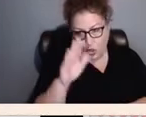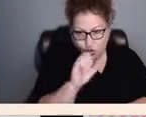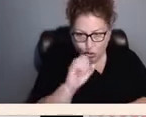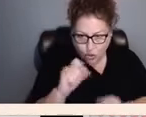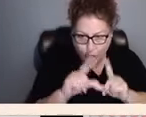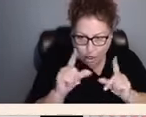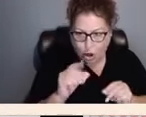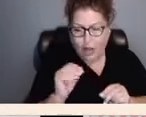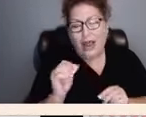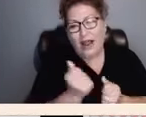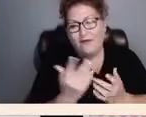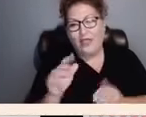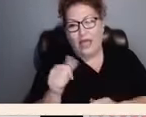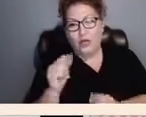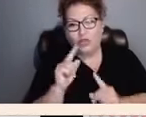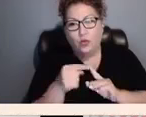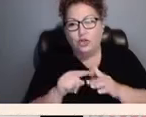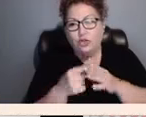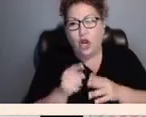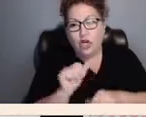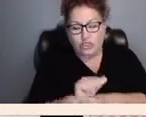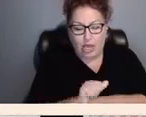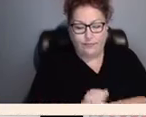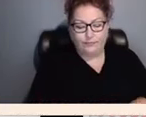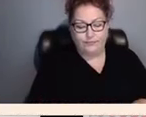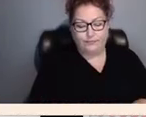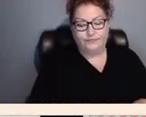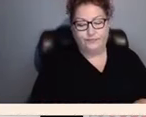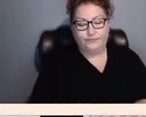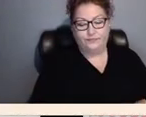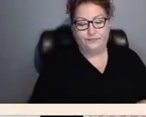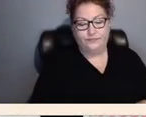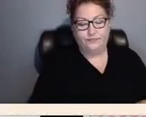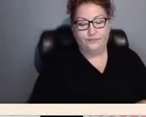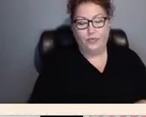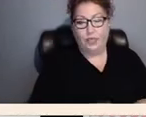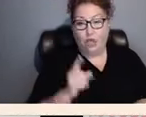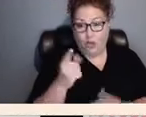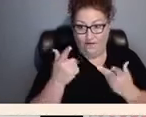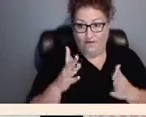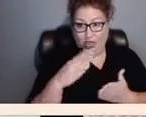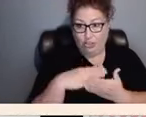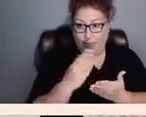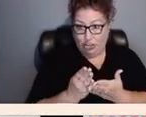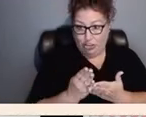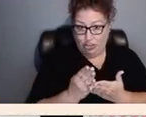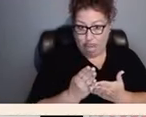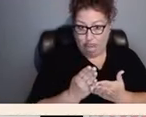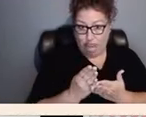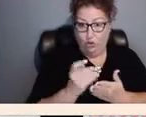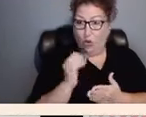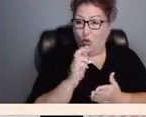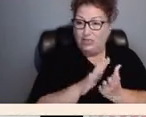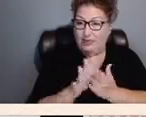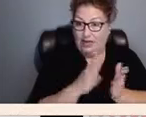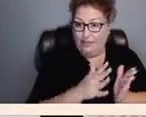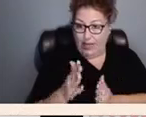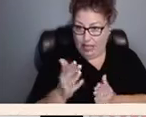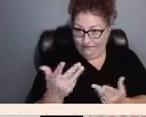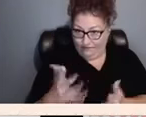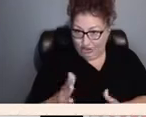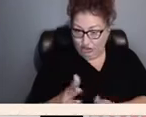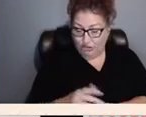starting a job? Have you completed a budget? or a spending plan. So we